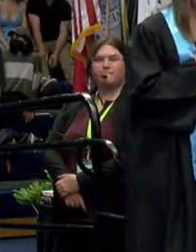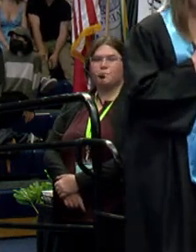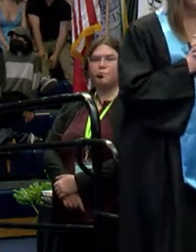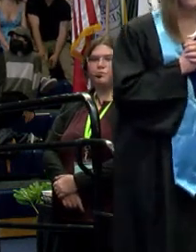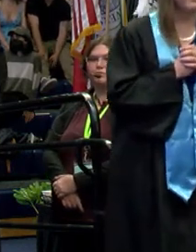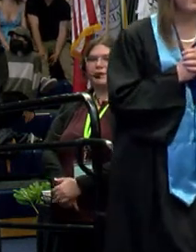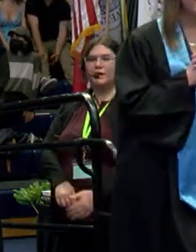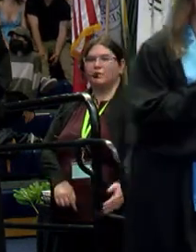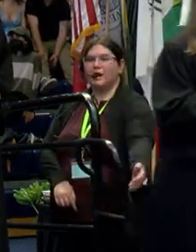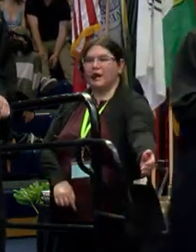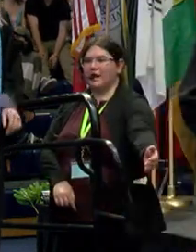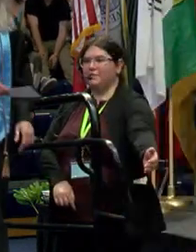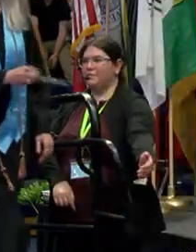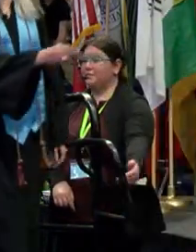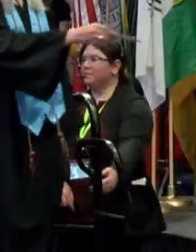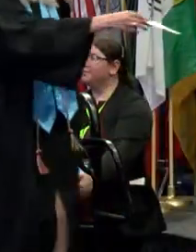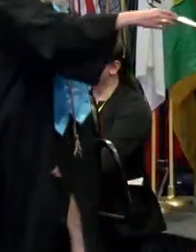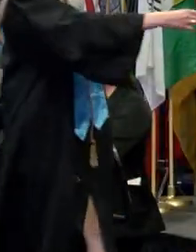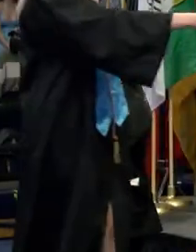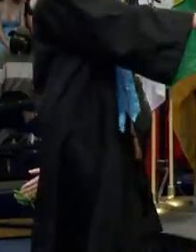Shelby Ludecker.